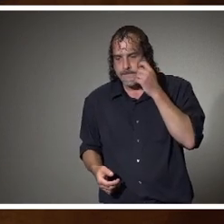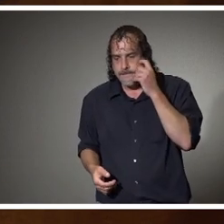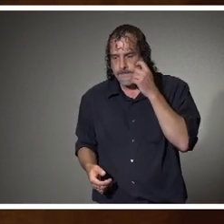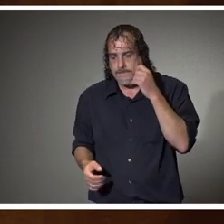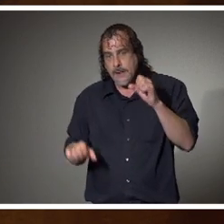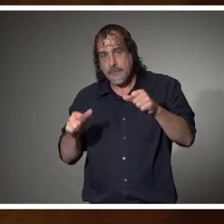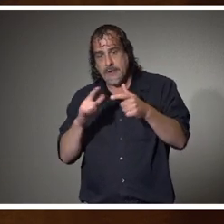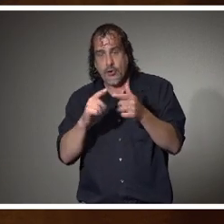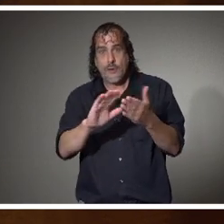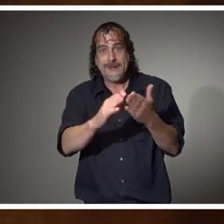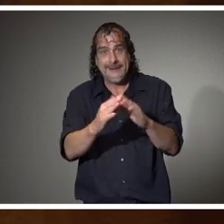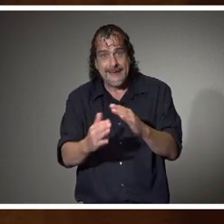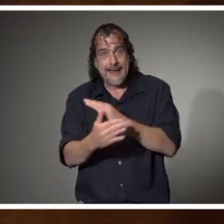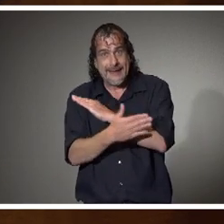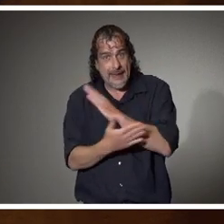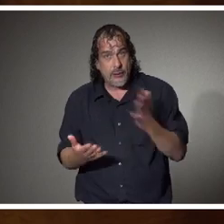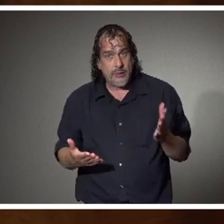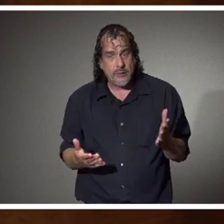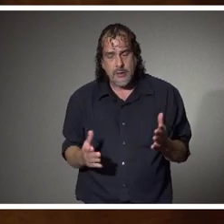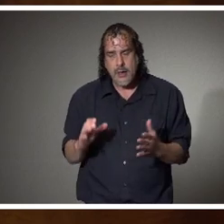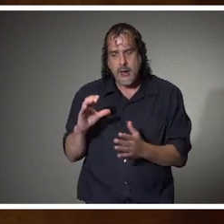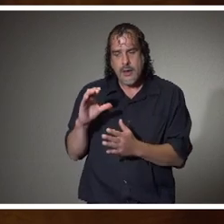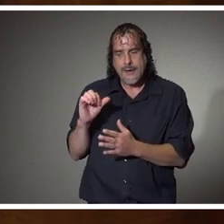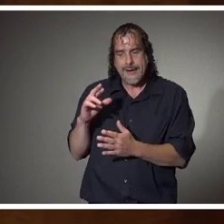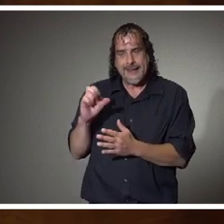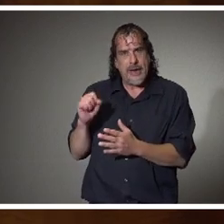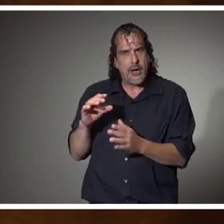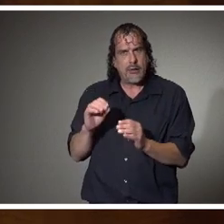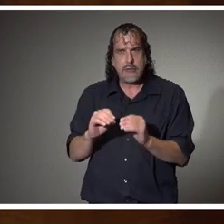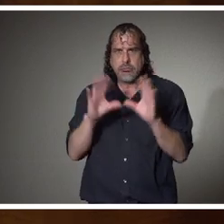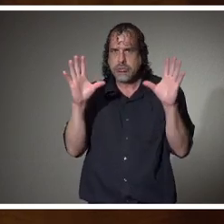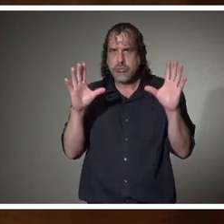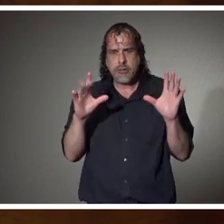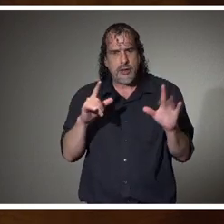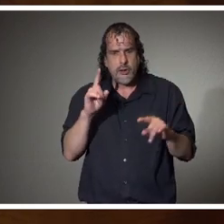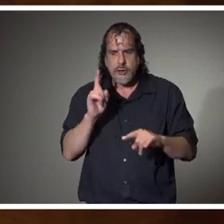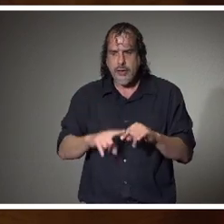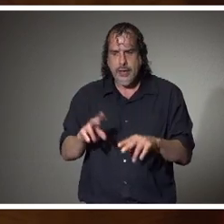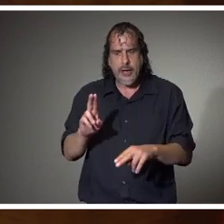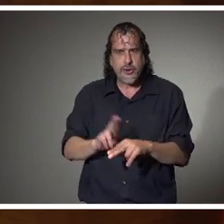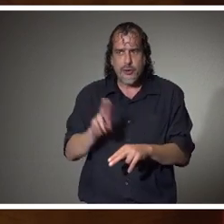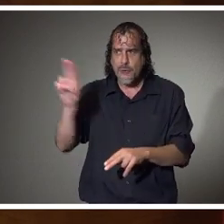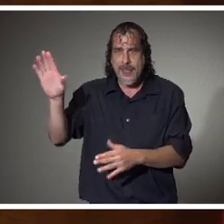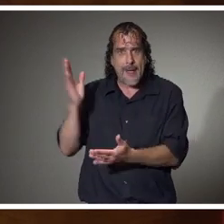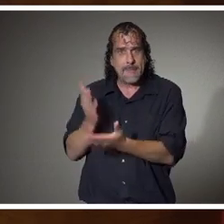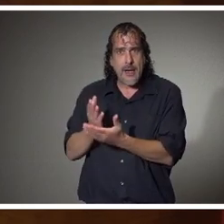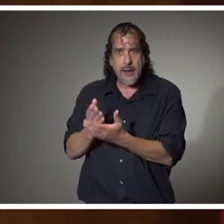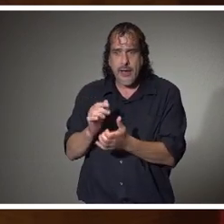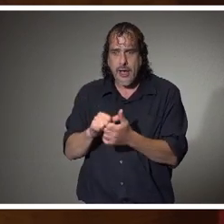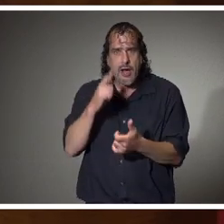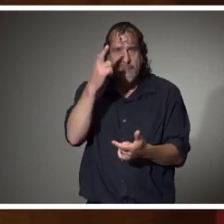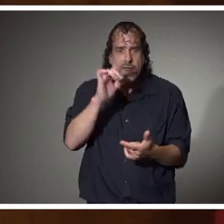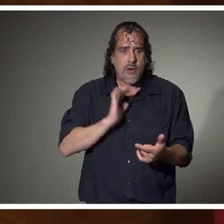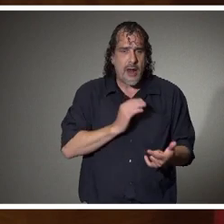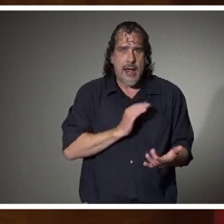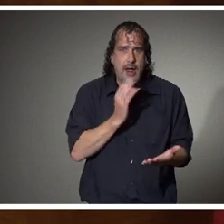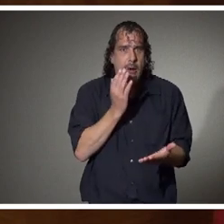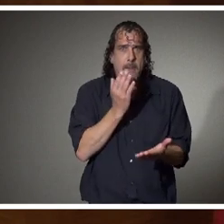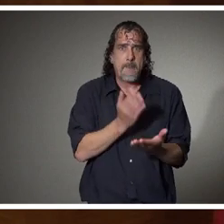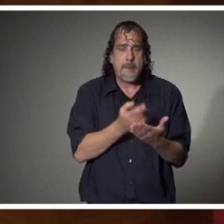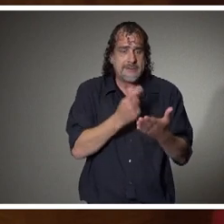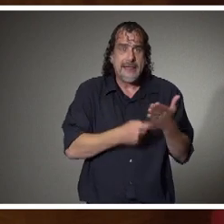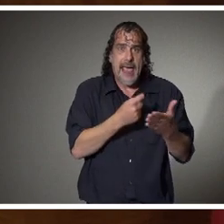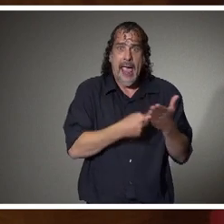for our cities and counties. The CARES Act is very specific that you cannot utilize any of that money for